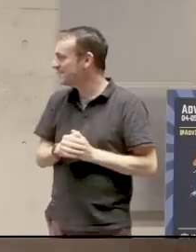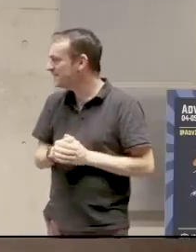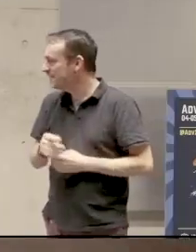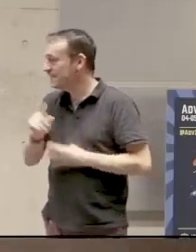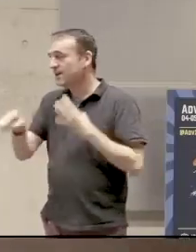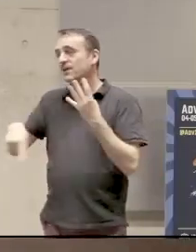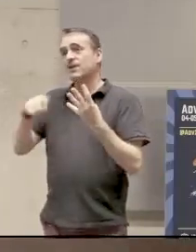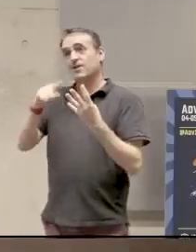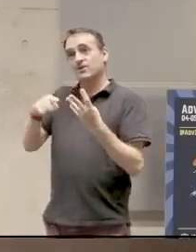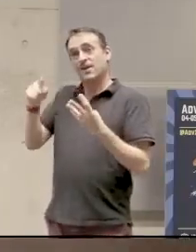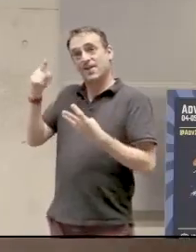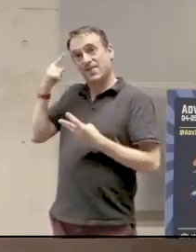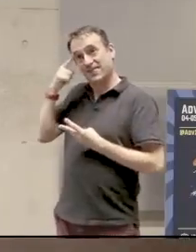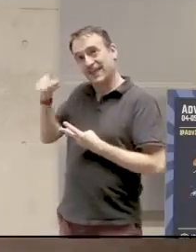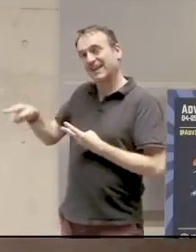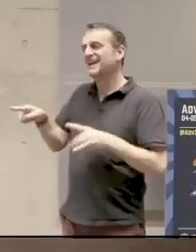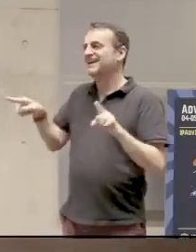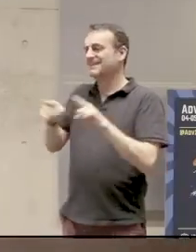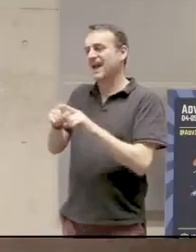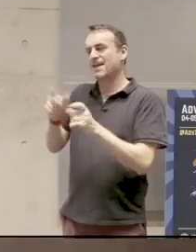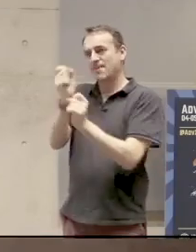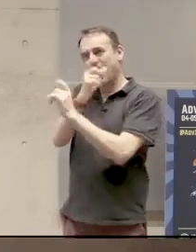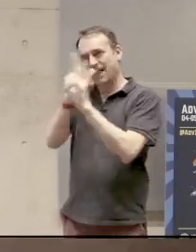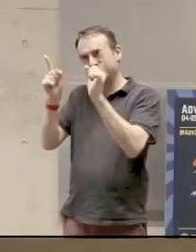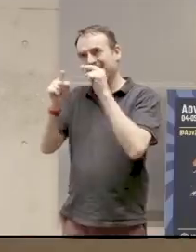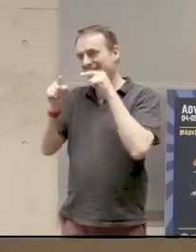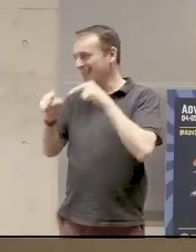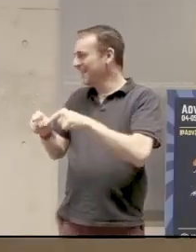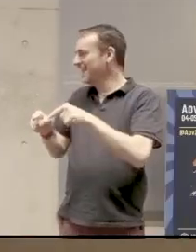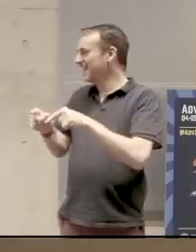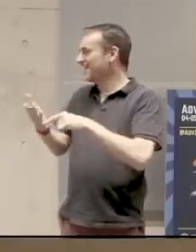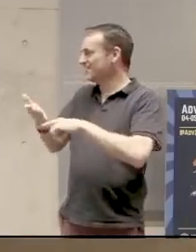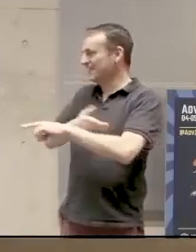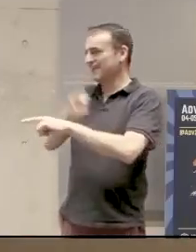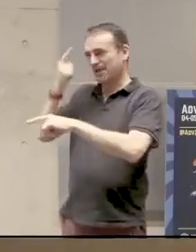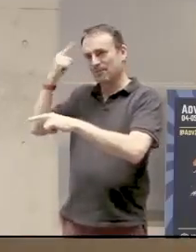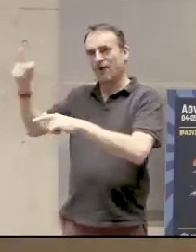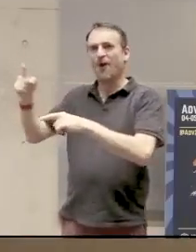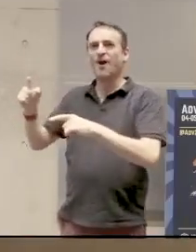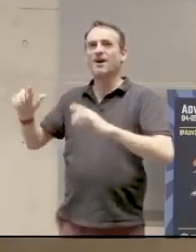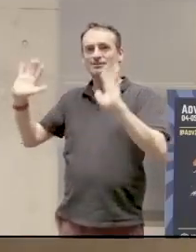Do you think it would be essentially the same idea because we didn't confer beforehand?